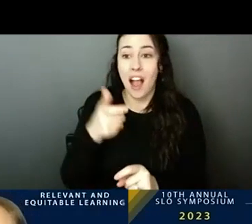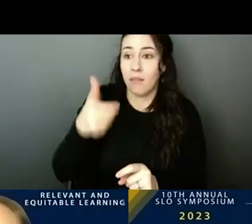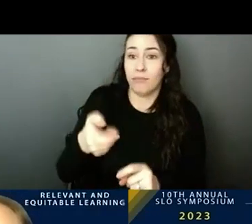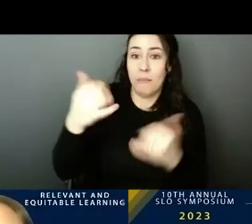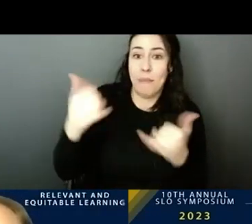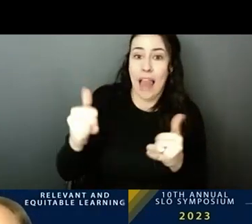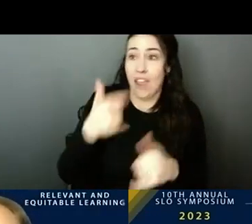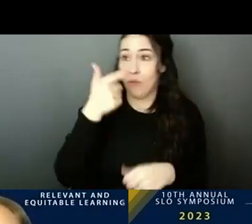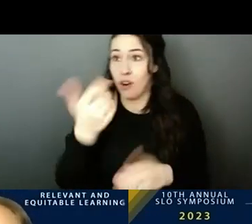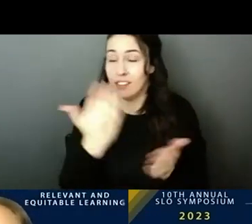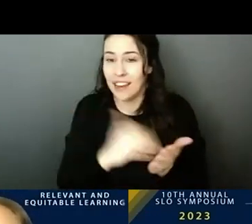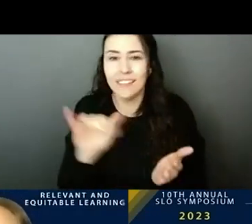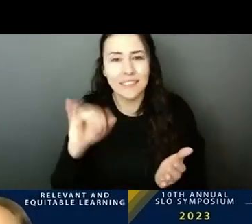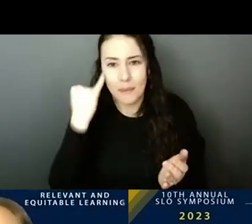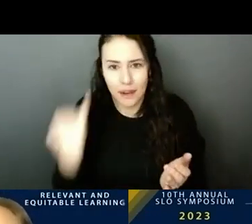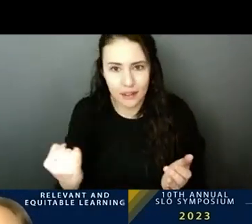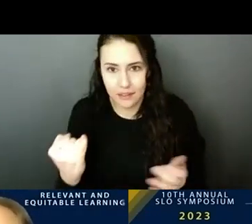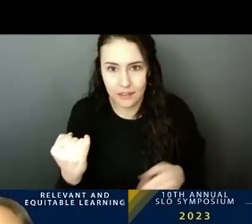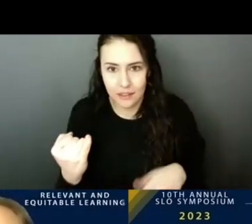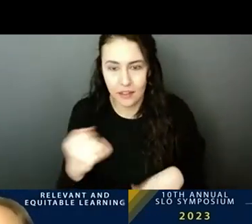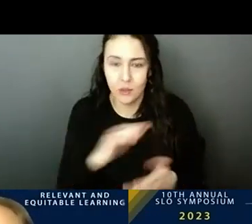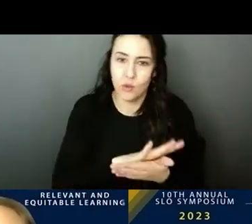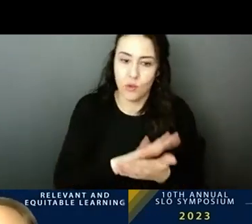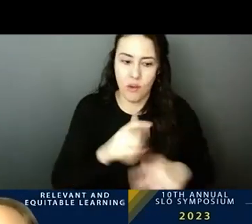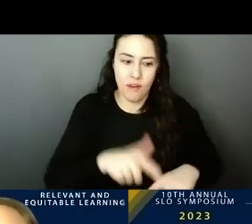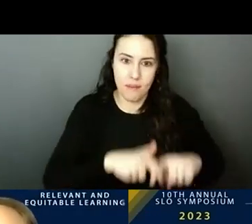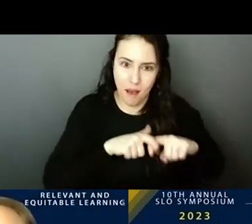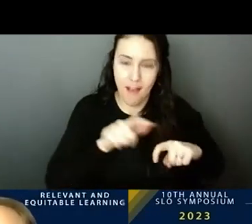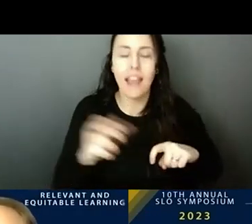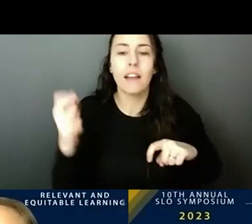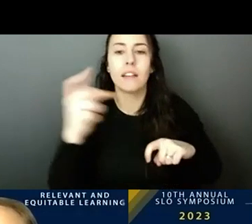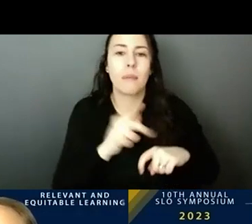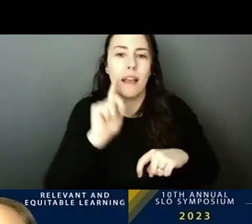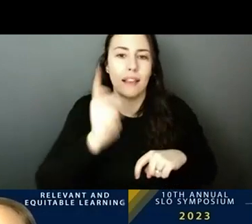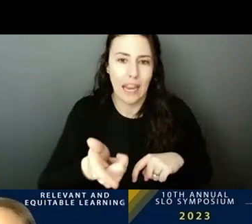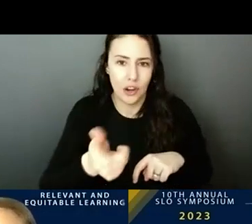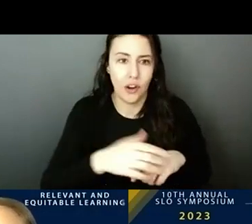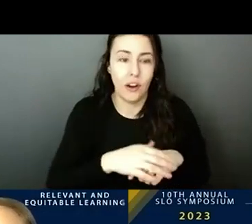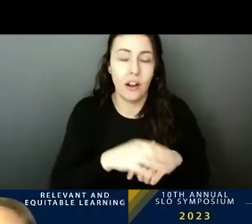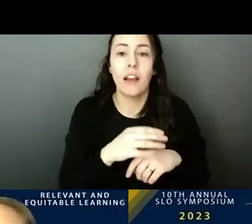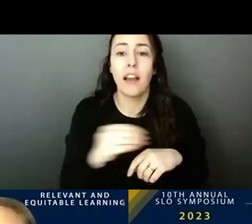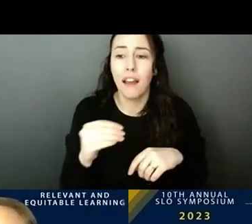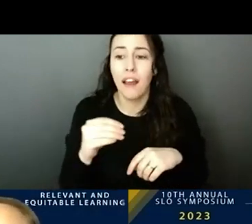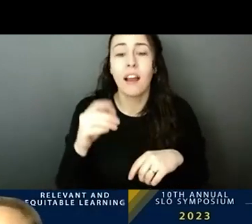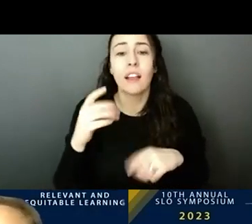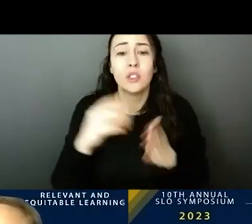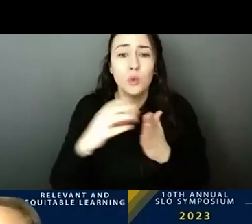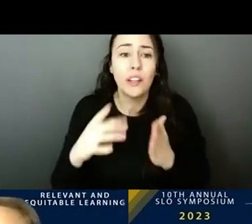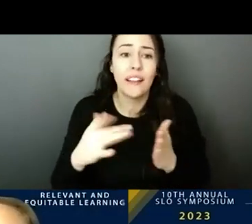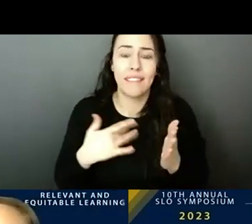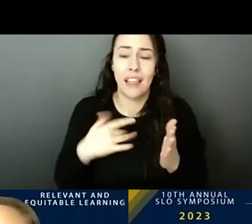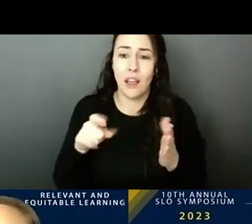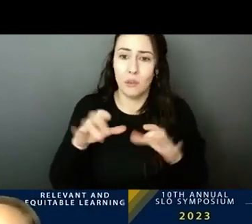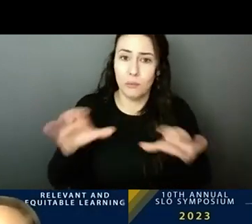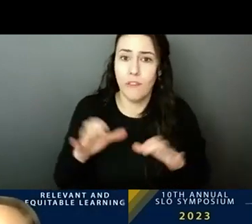have in that in exchange for that flexibility, students have to perform at a higher level. Right. So students must